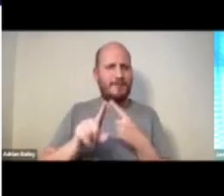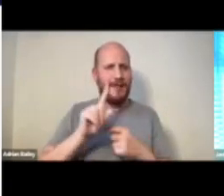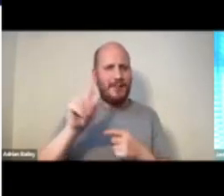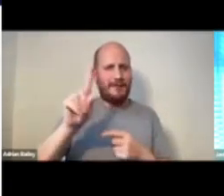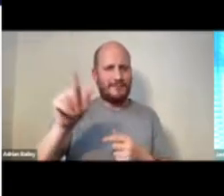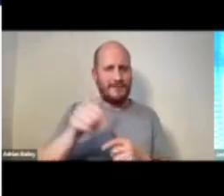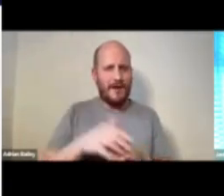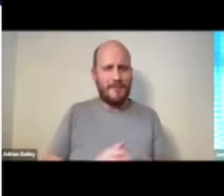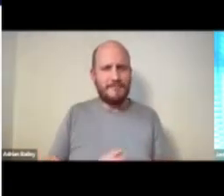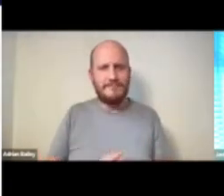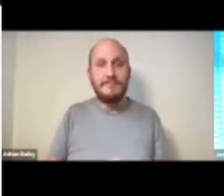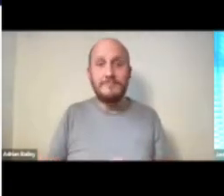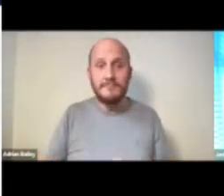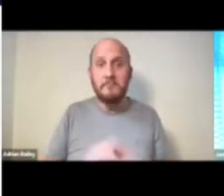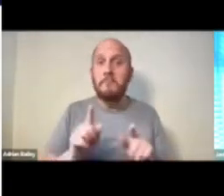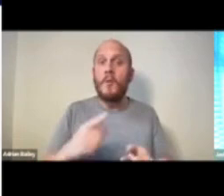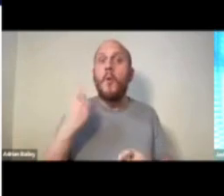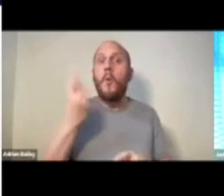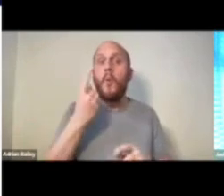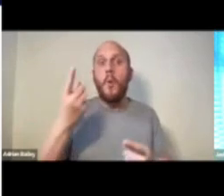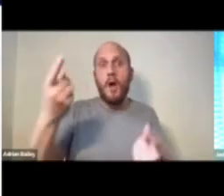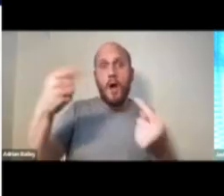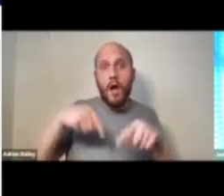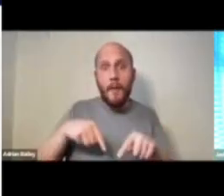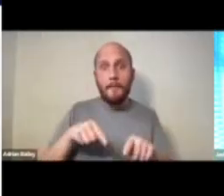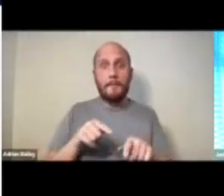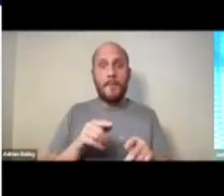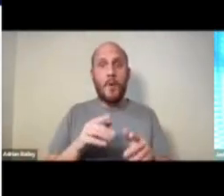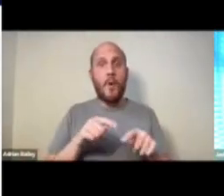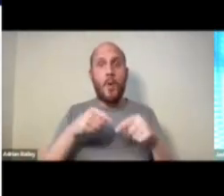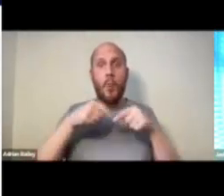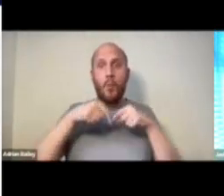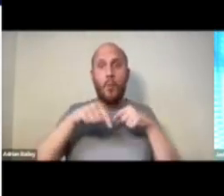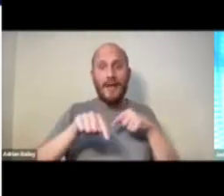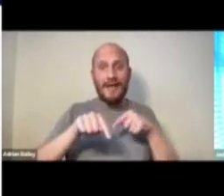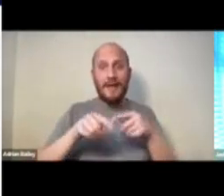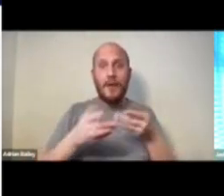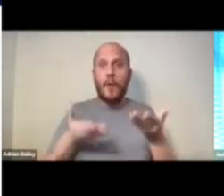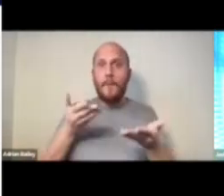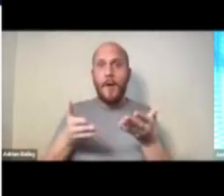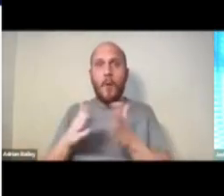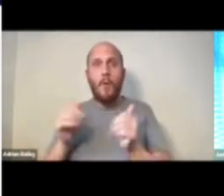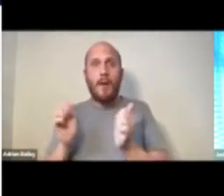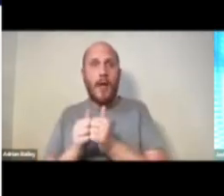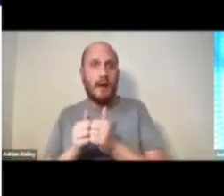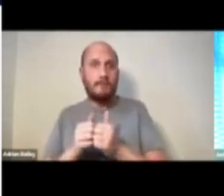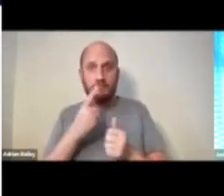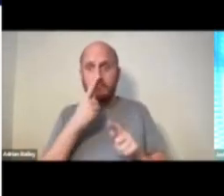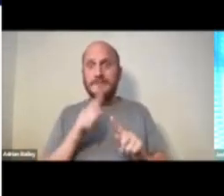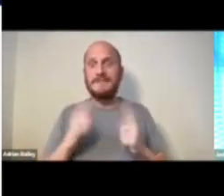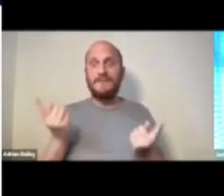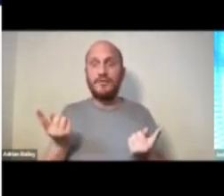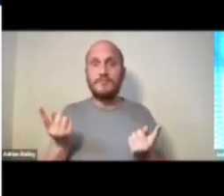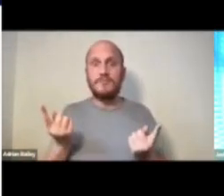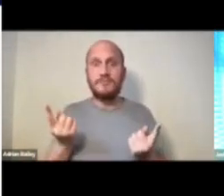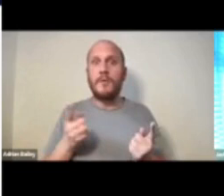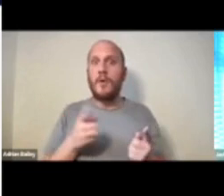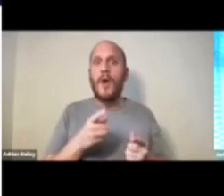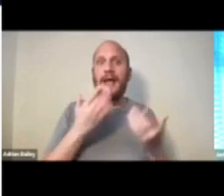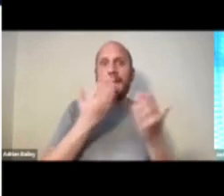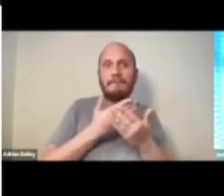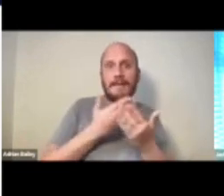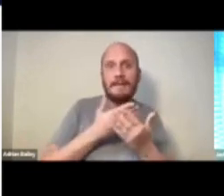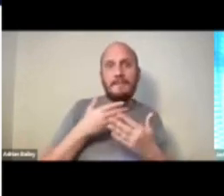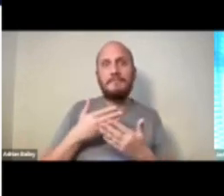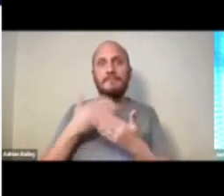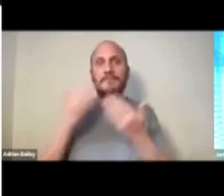The profile of visitors might be different on weekends and weekdays. Different times of day and evening get different visitors. So, for example, there may